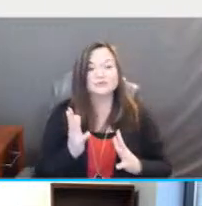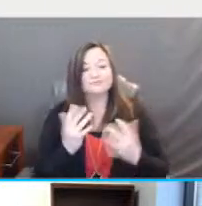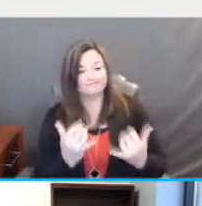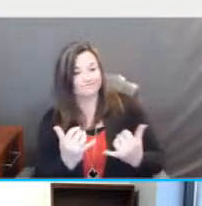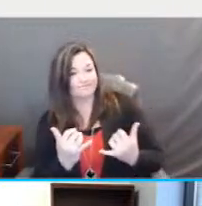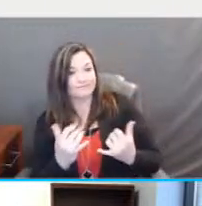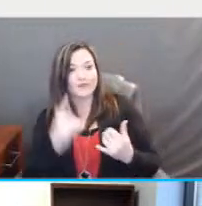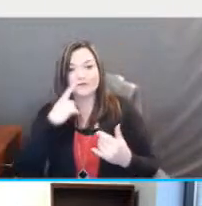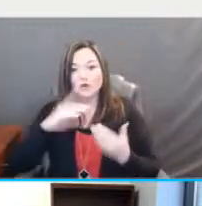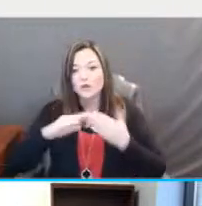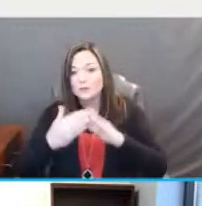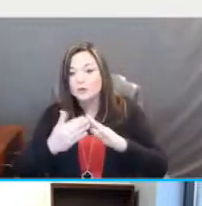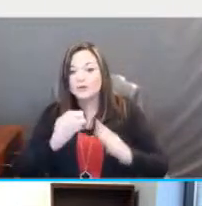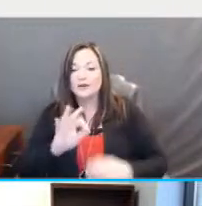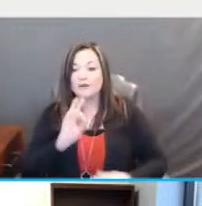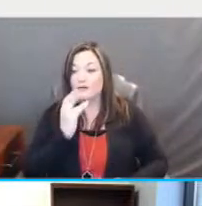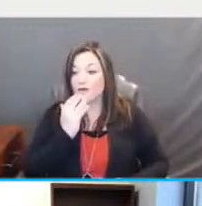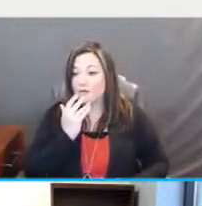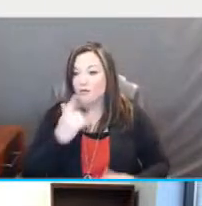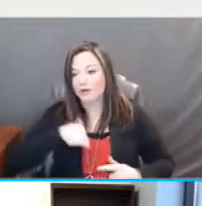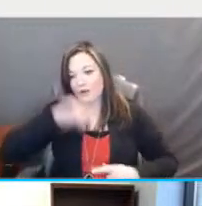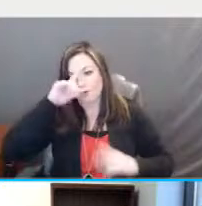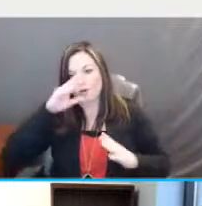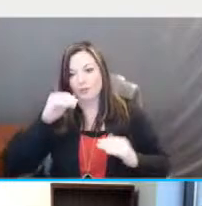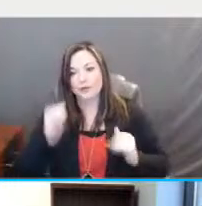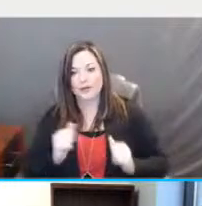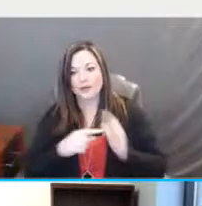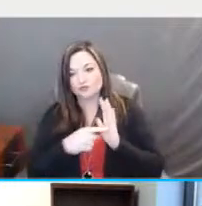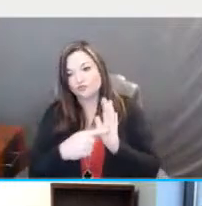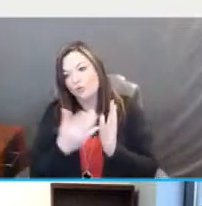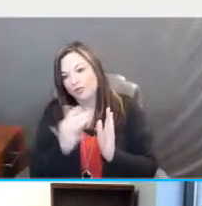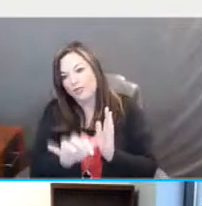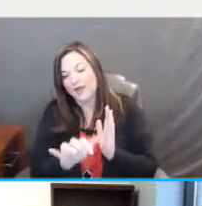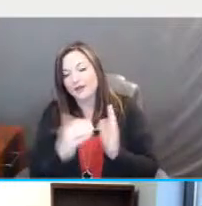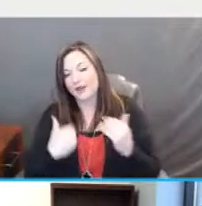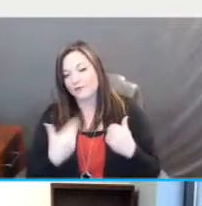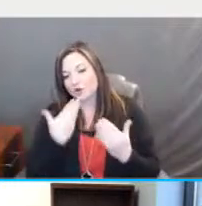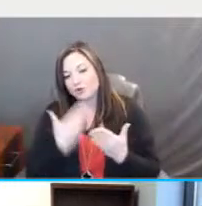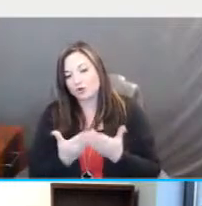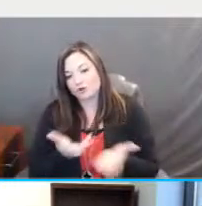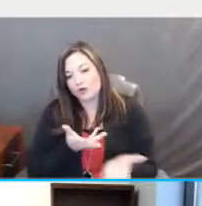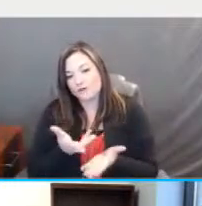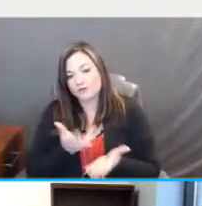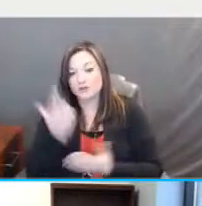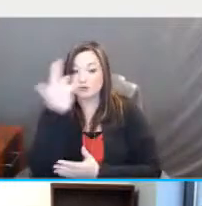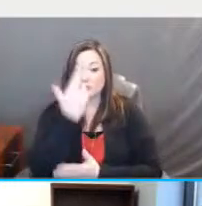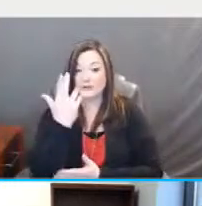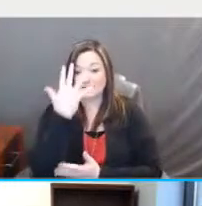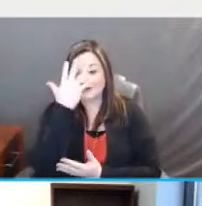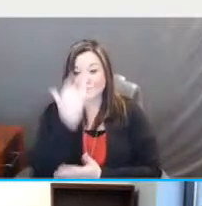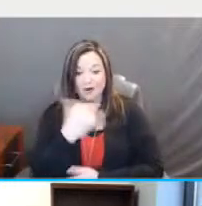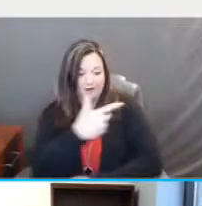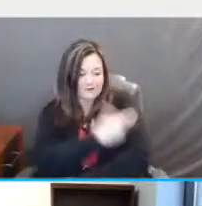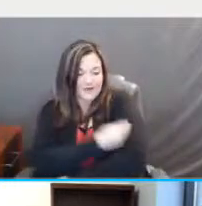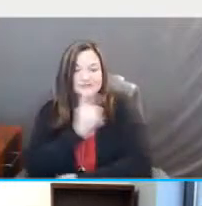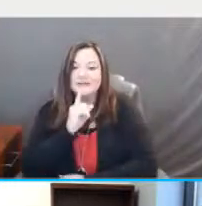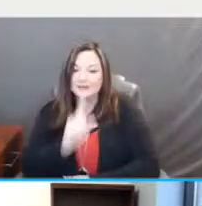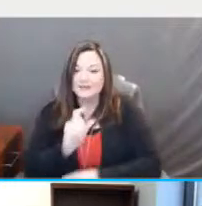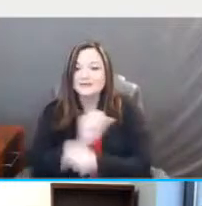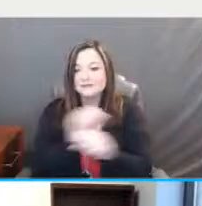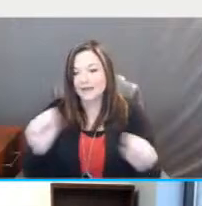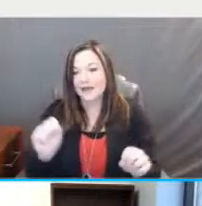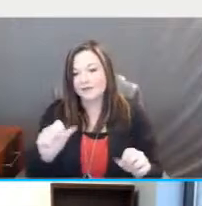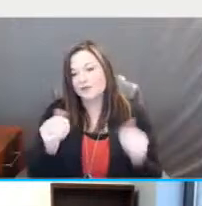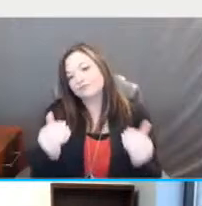regards to communities of color, I hope that we can also shed light on that and have a very good conversation about reasons why the vaccines are safe and why you should